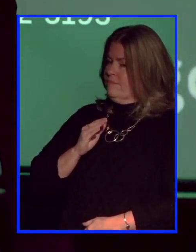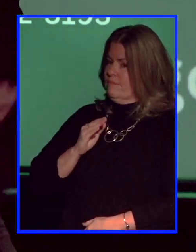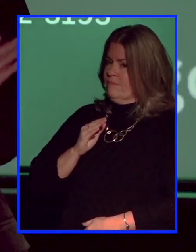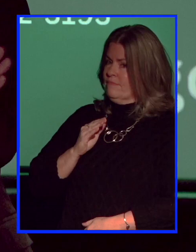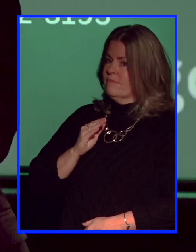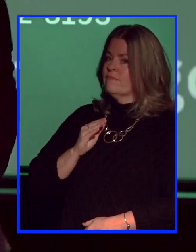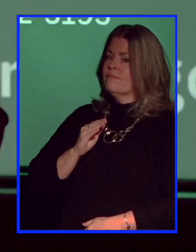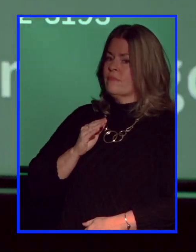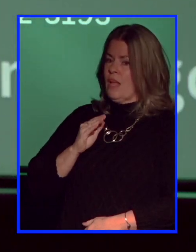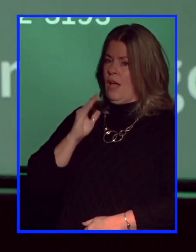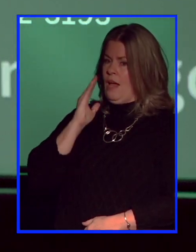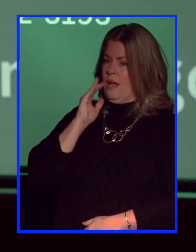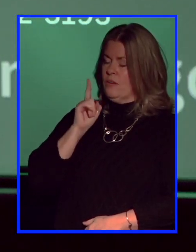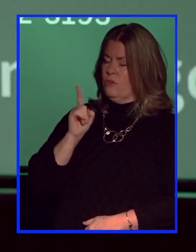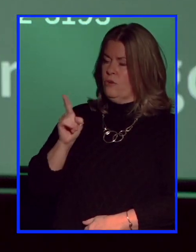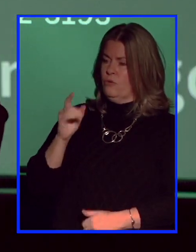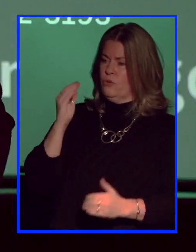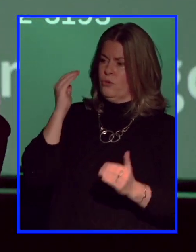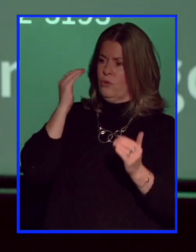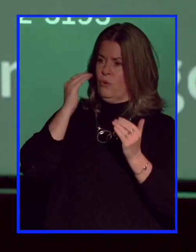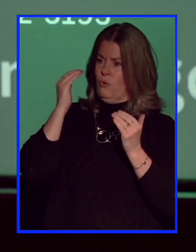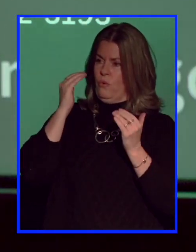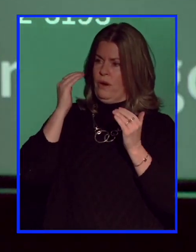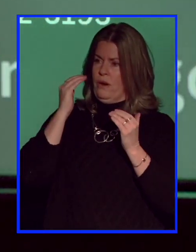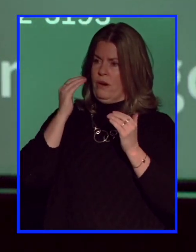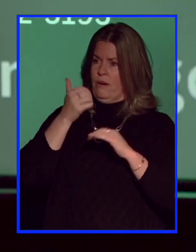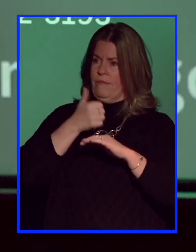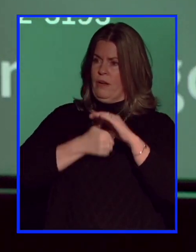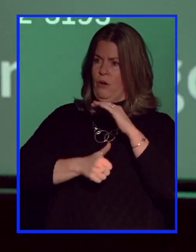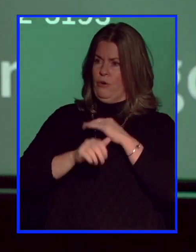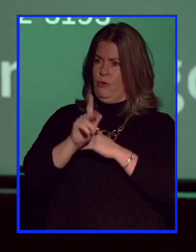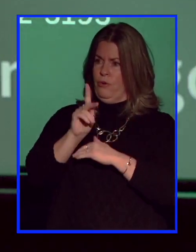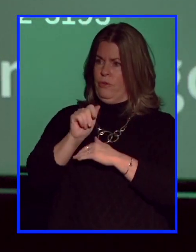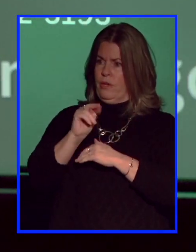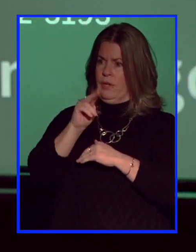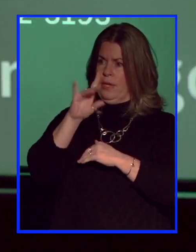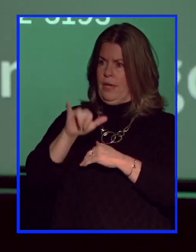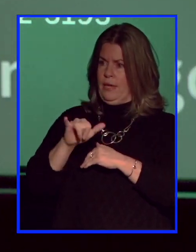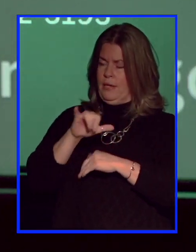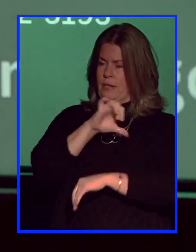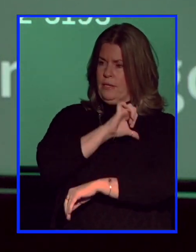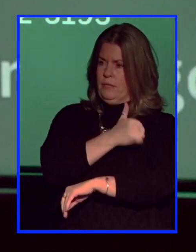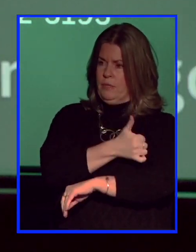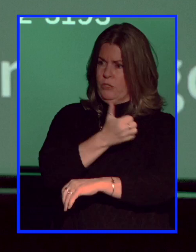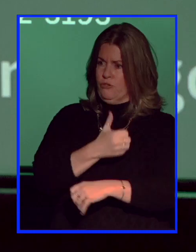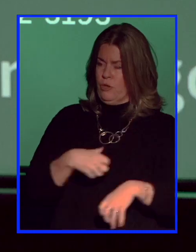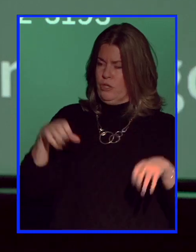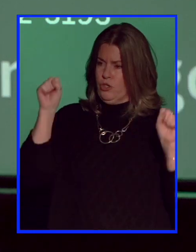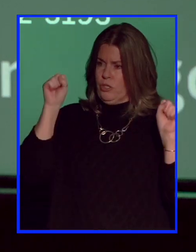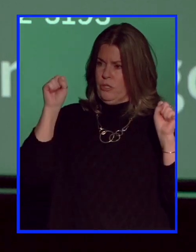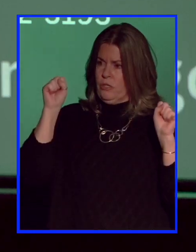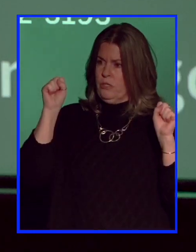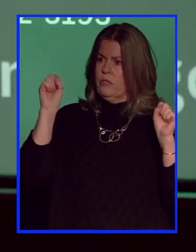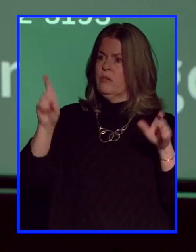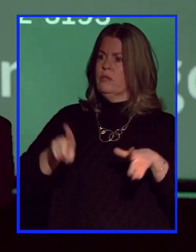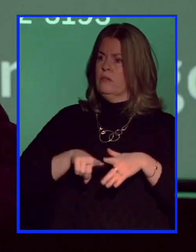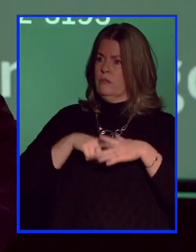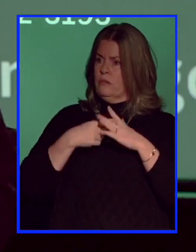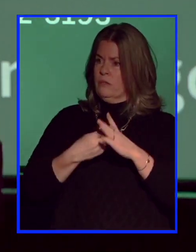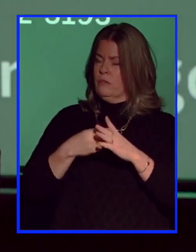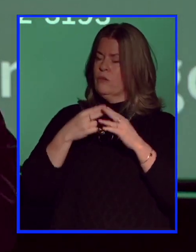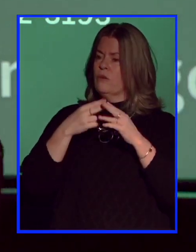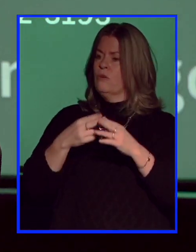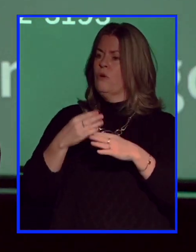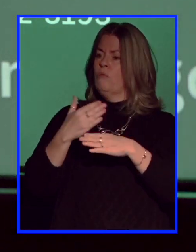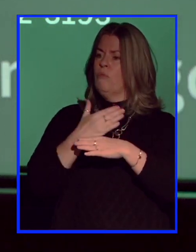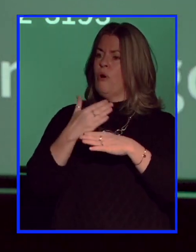I know you're probably aware of the fact that under the Kennedy administration, an initiative was established called Partners